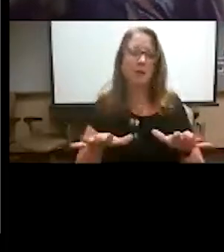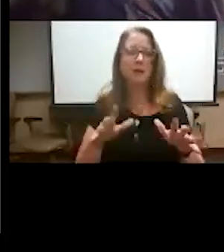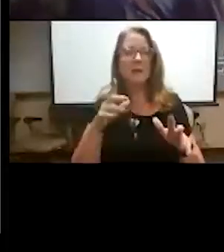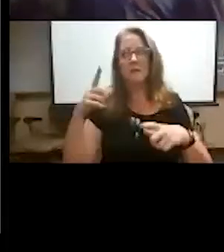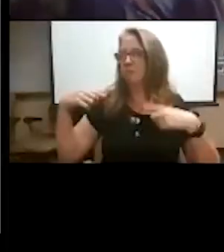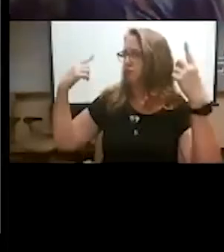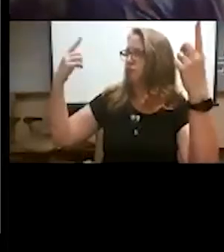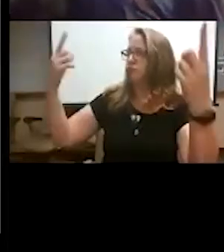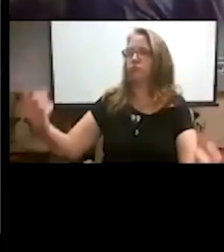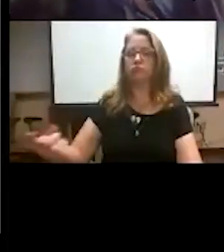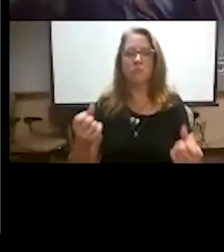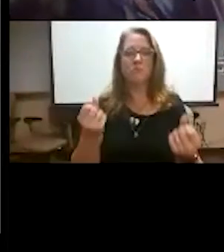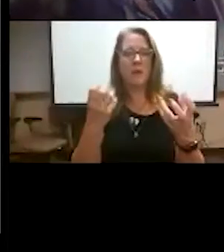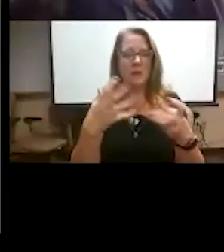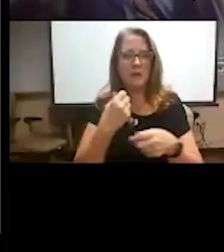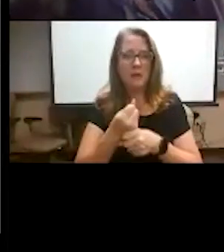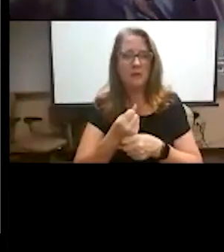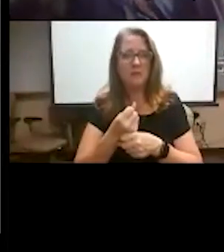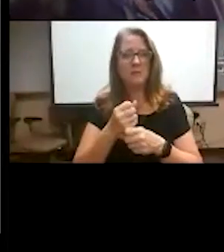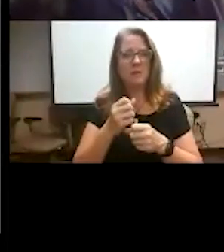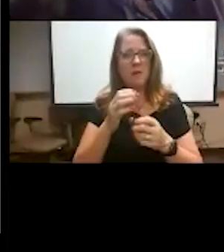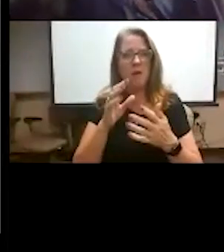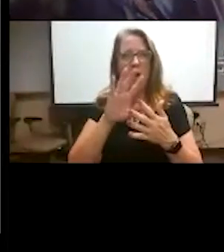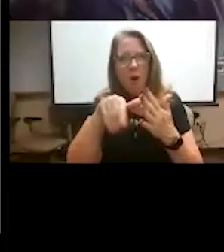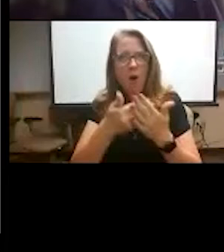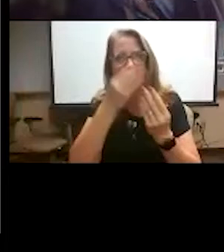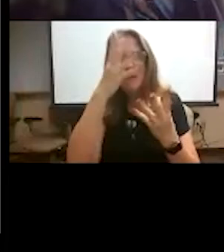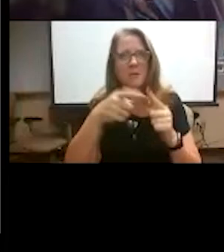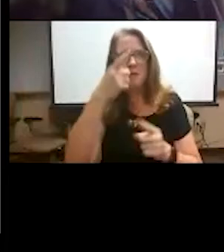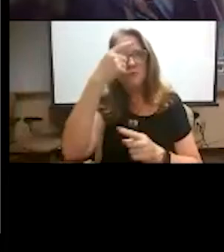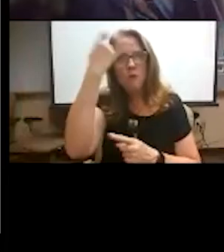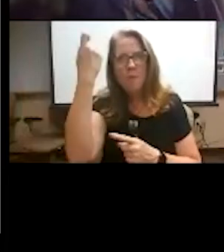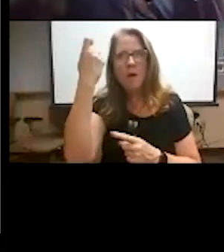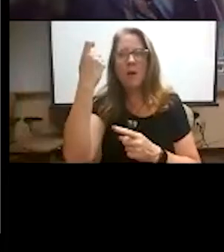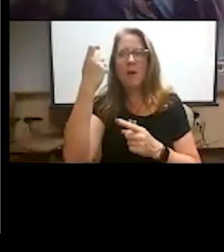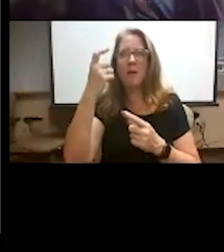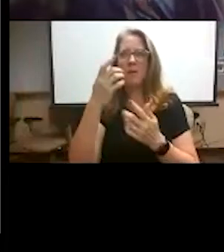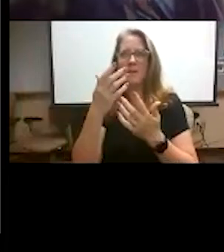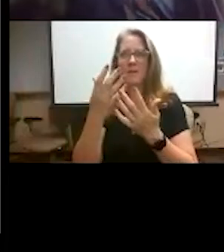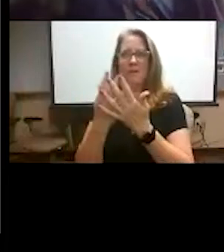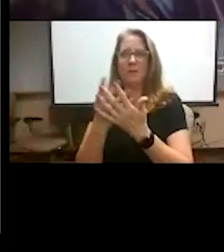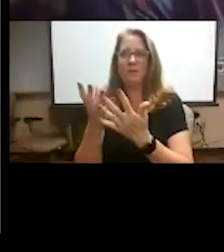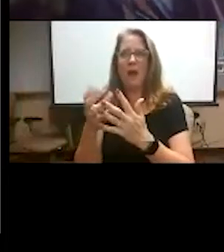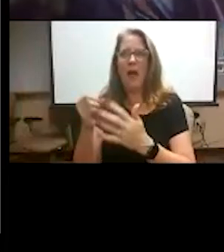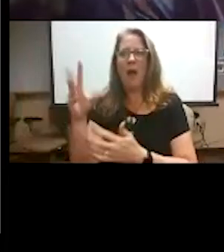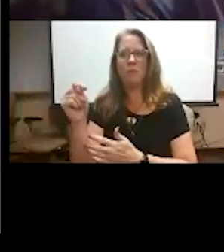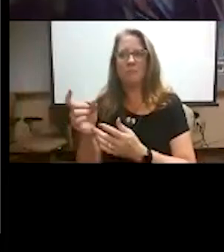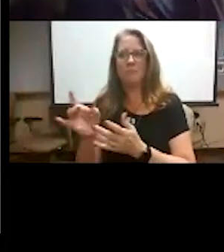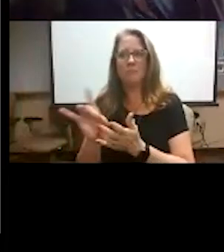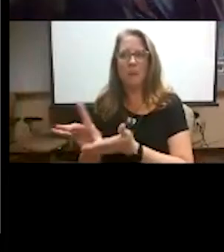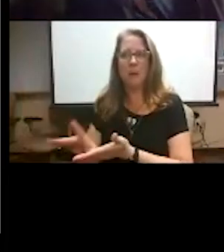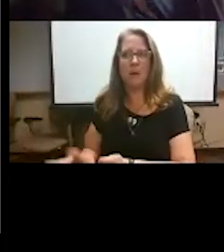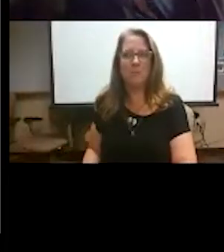decades, we've been filtering out all this information about trauma, which really isn't new. And then we see